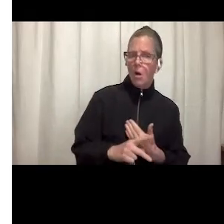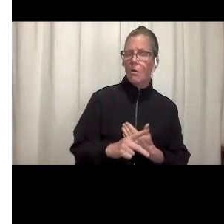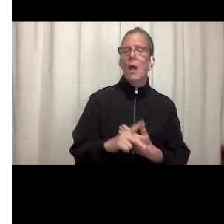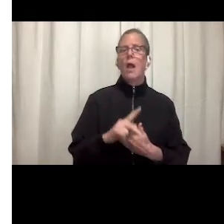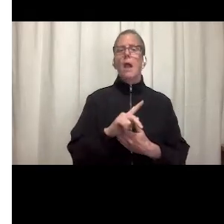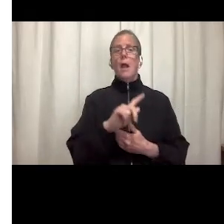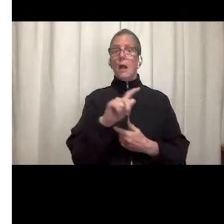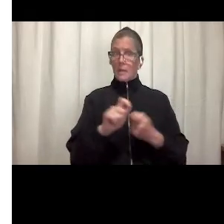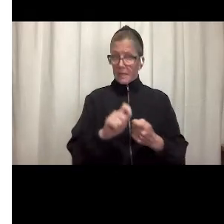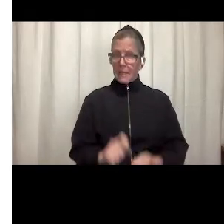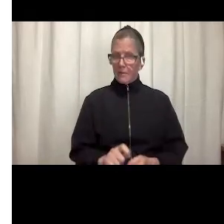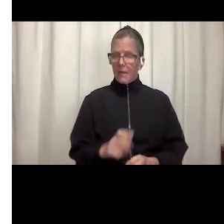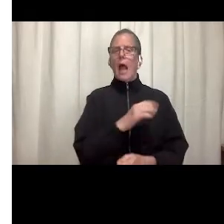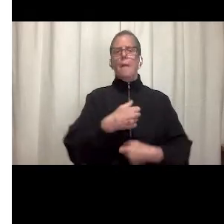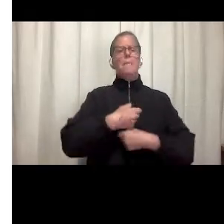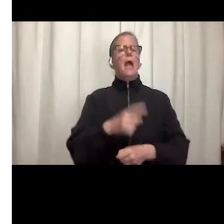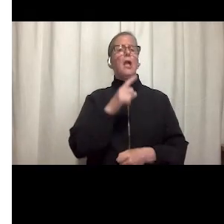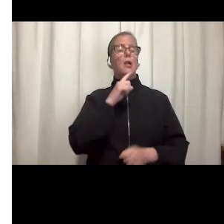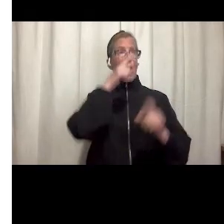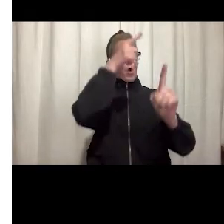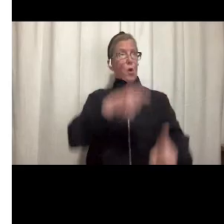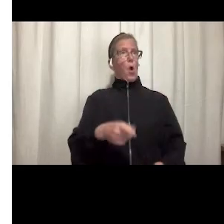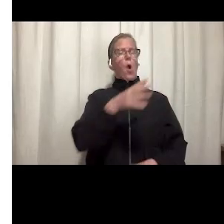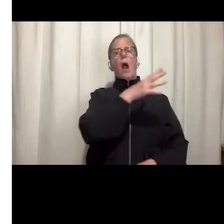goals align with your program mission.